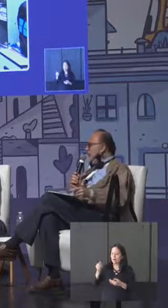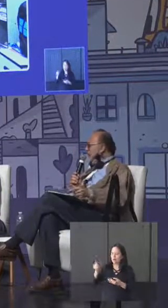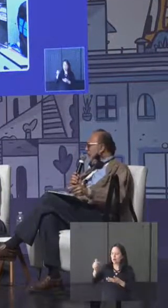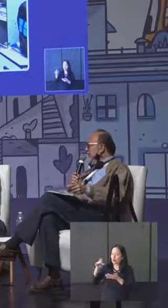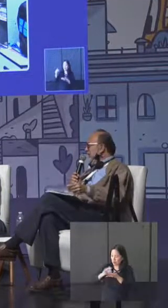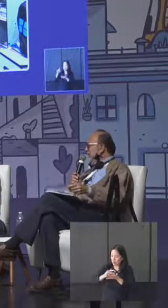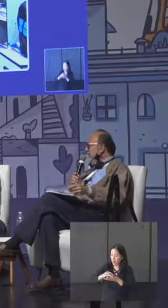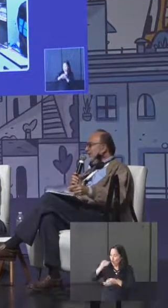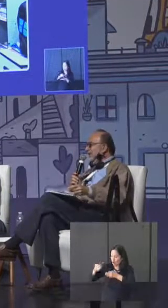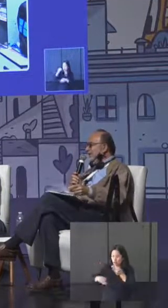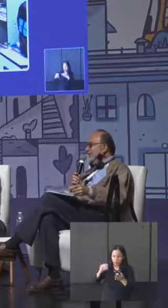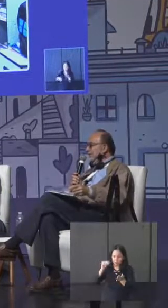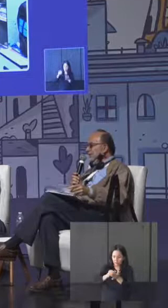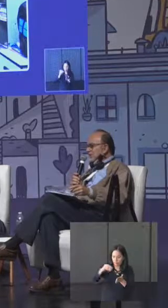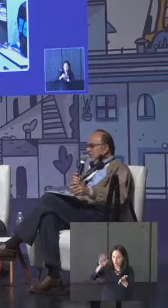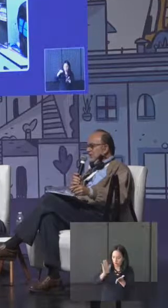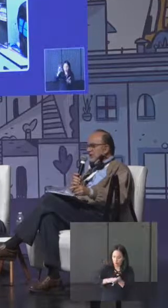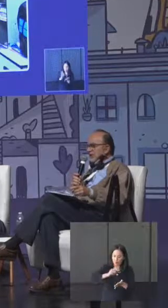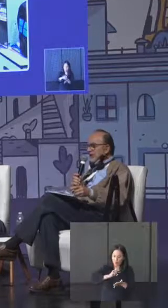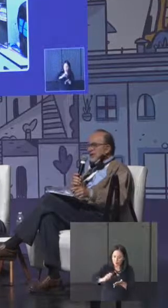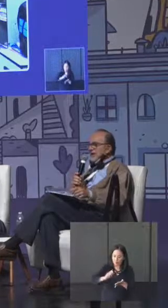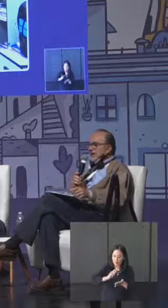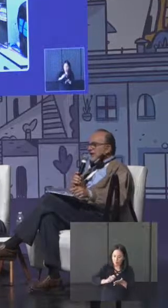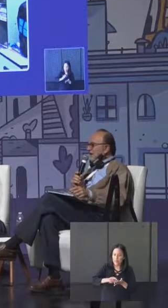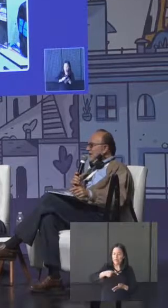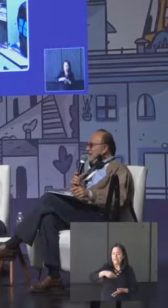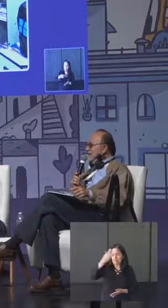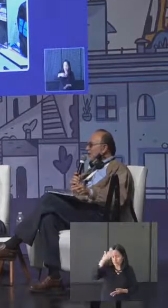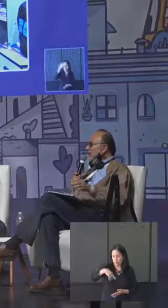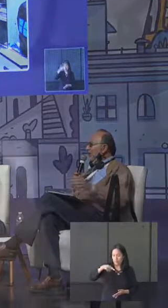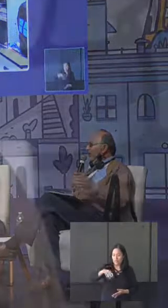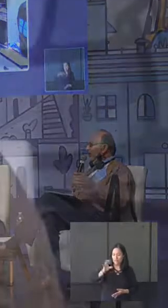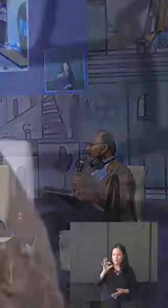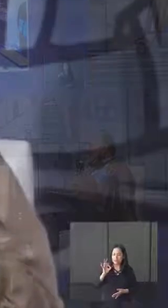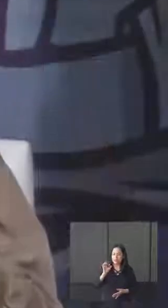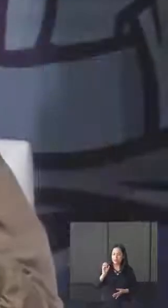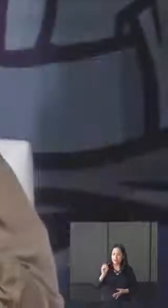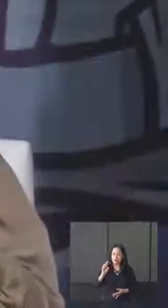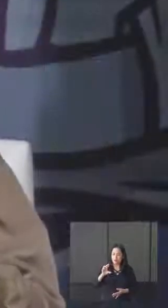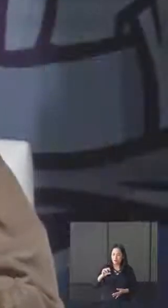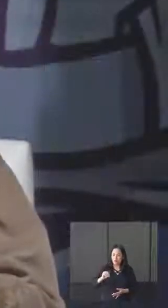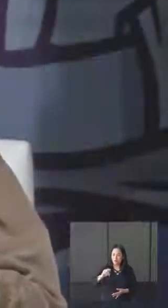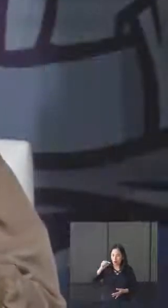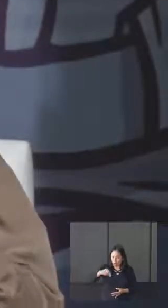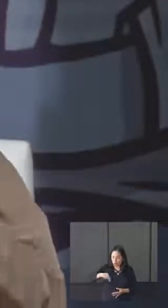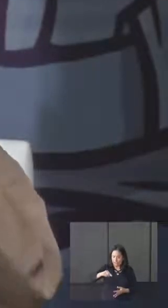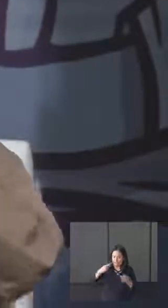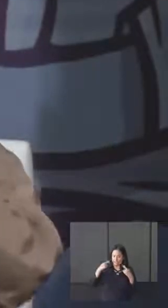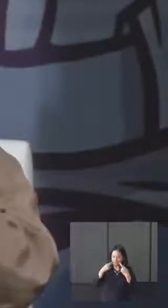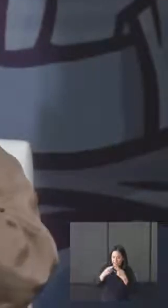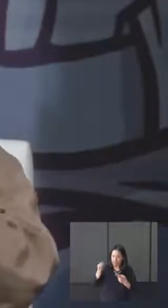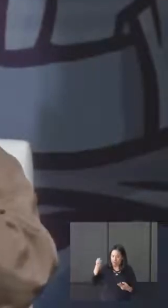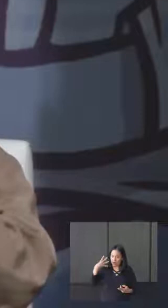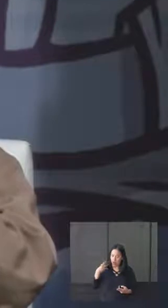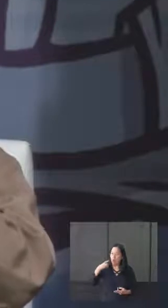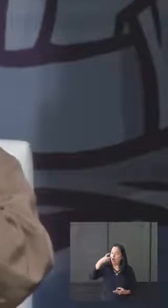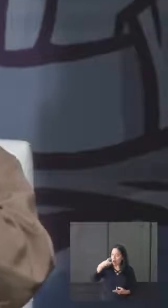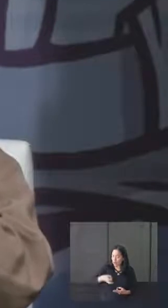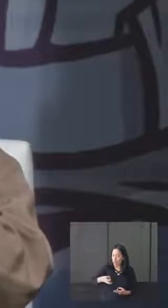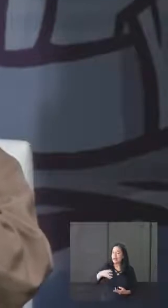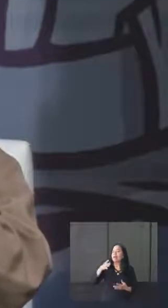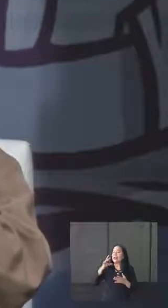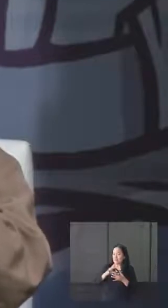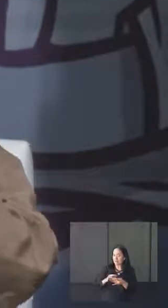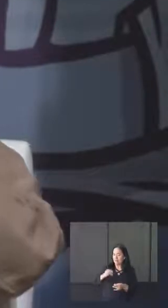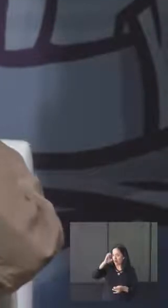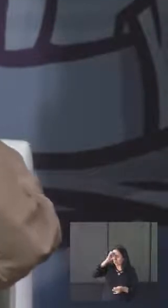proposals. We are writing down everything, and this World Forum is an excellent platform for the